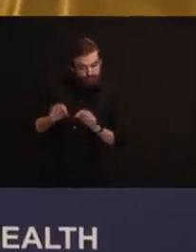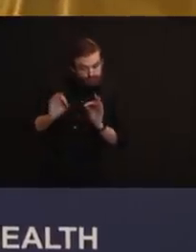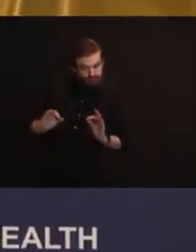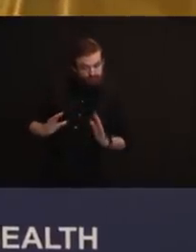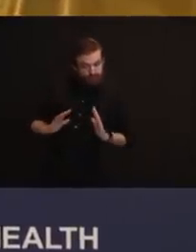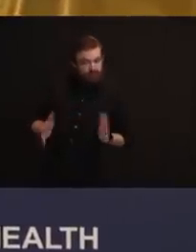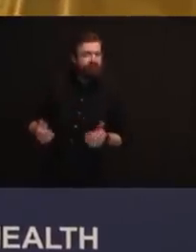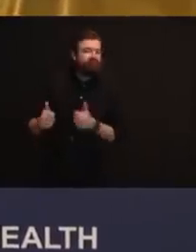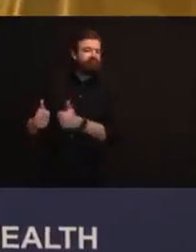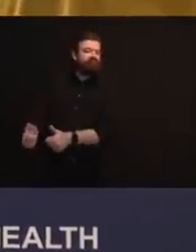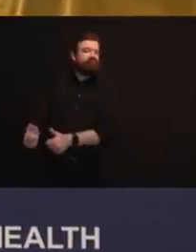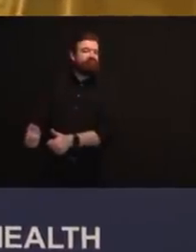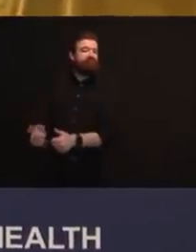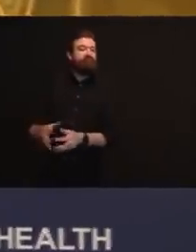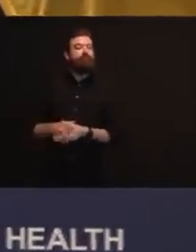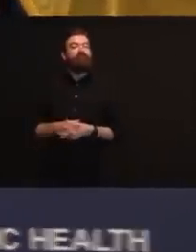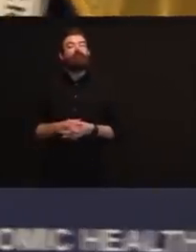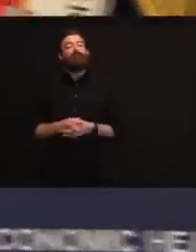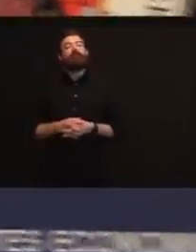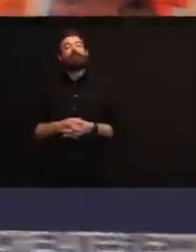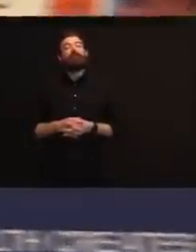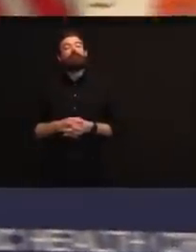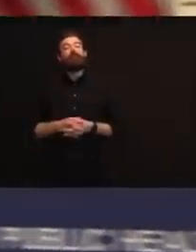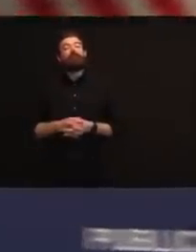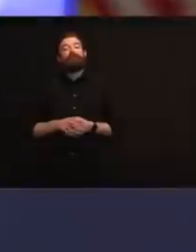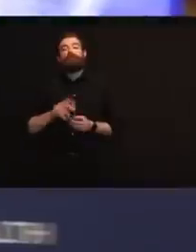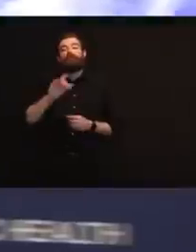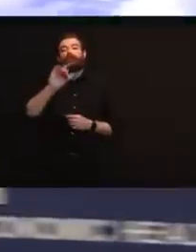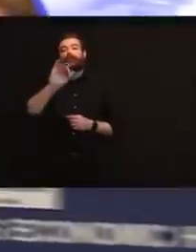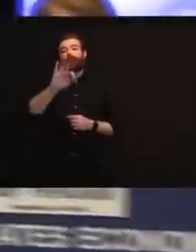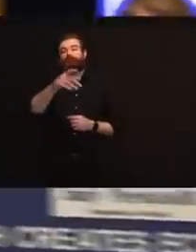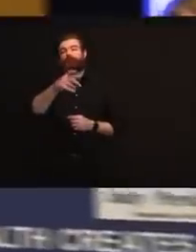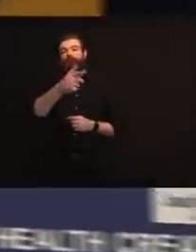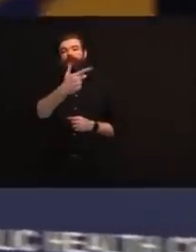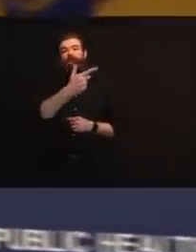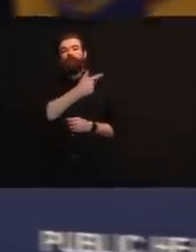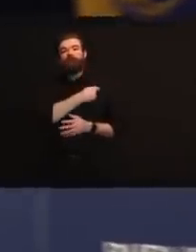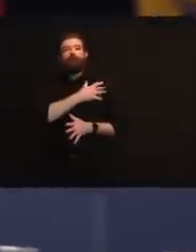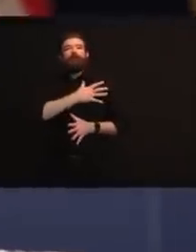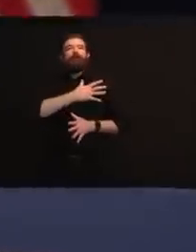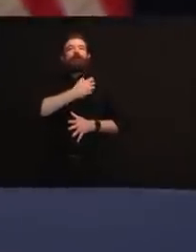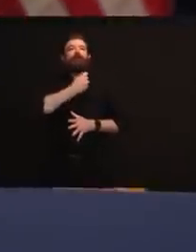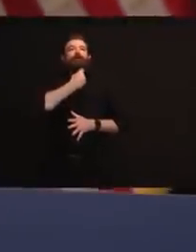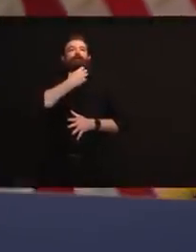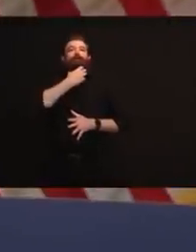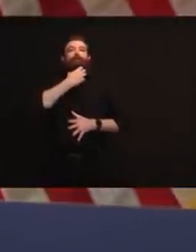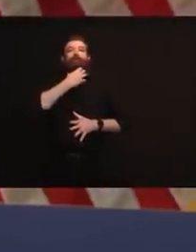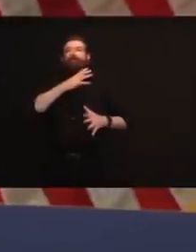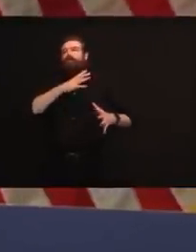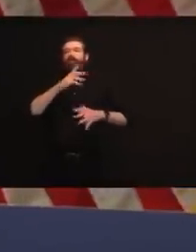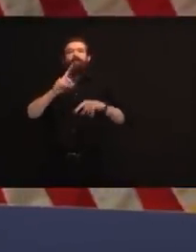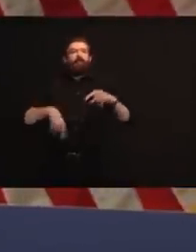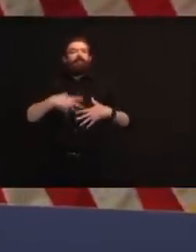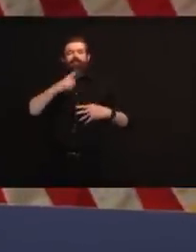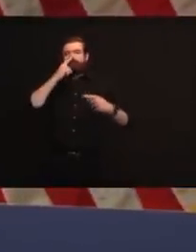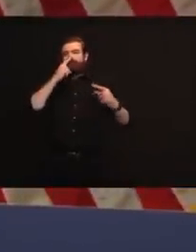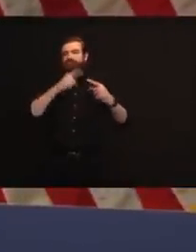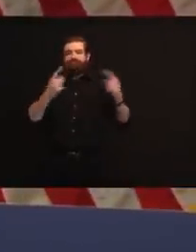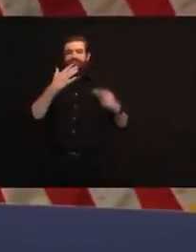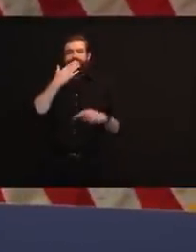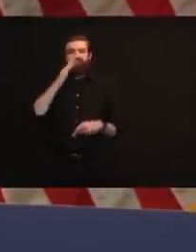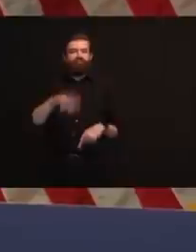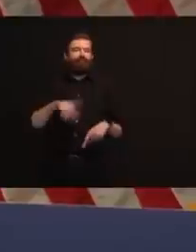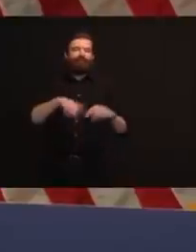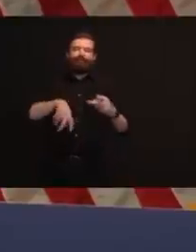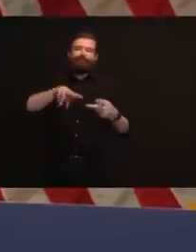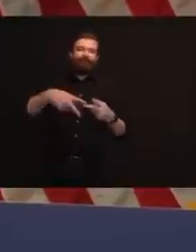real severe, there's going to be the majority of folks are going to have a local injection site reaction or some systemic